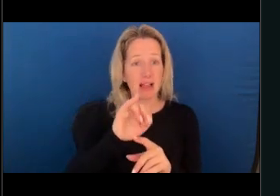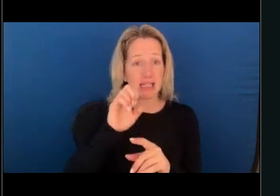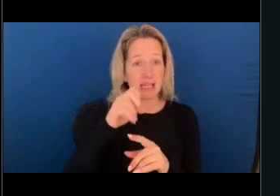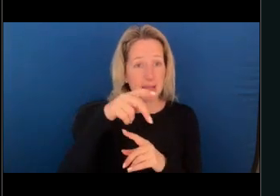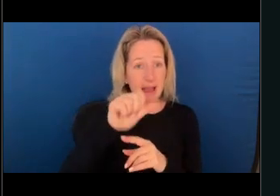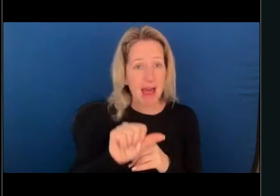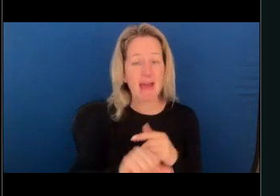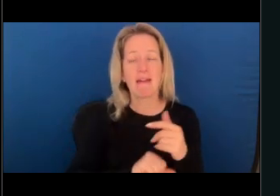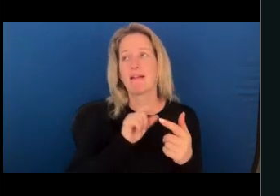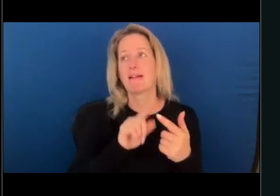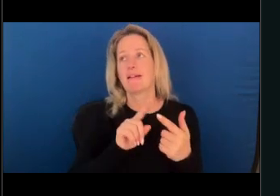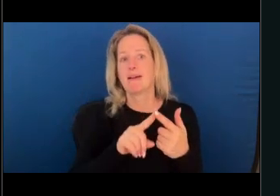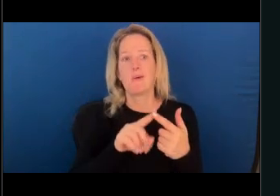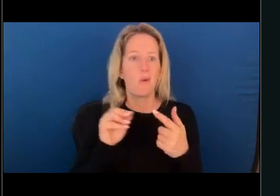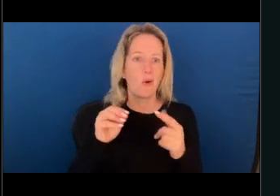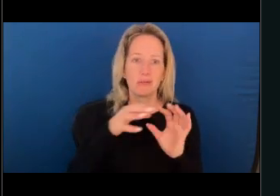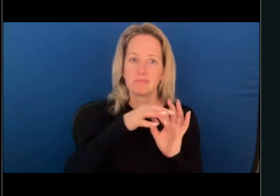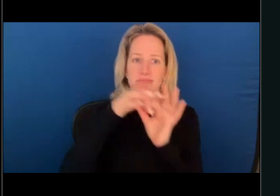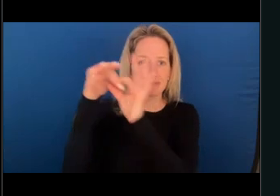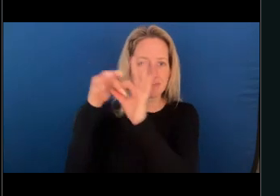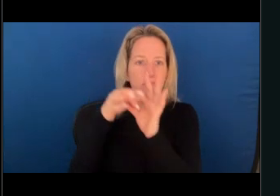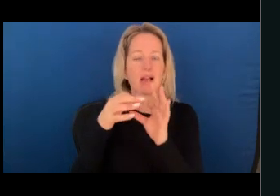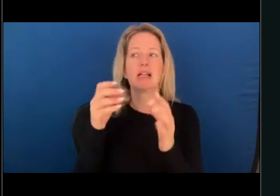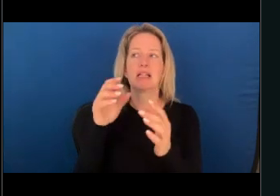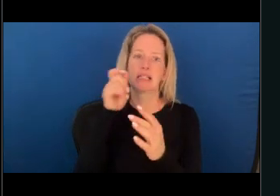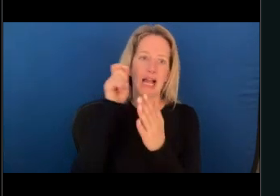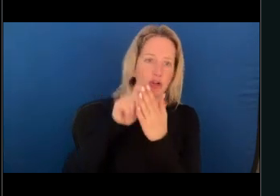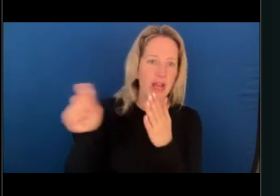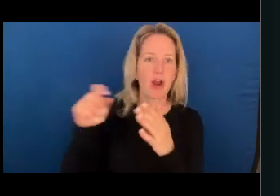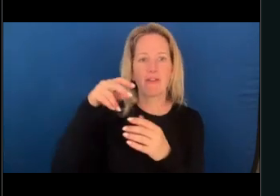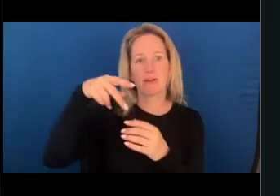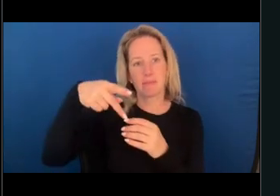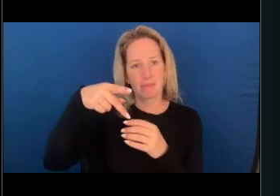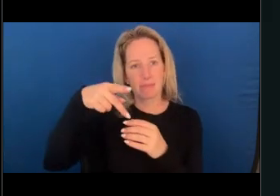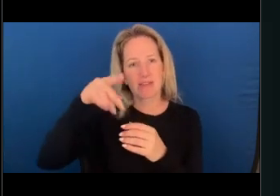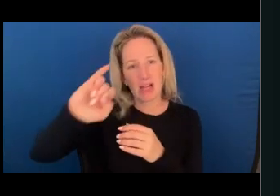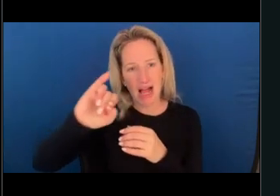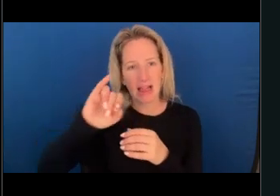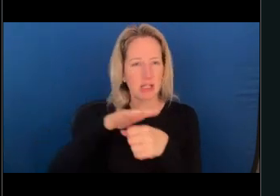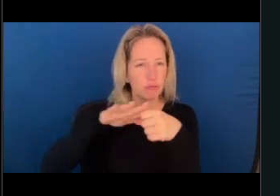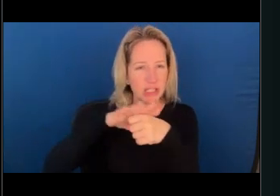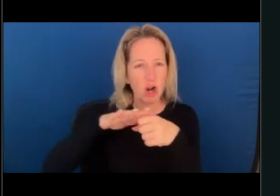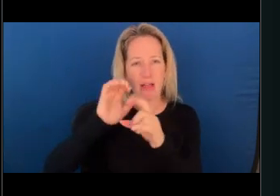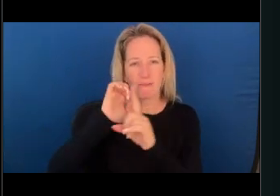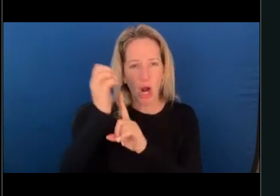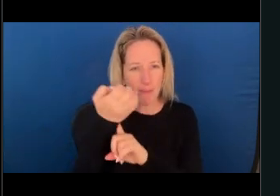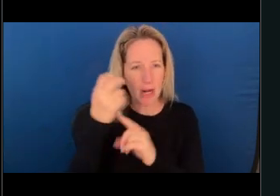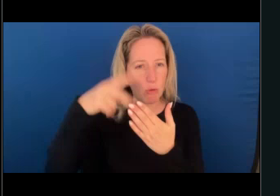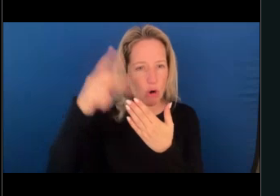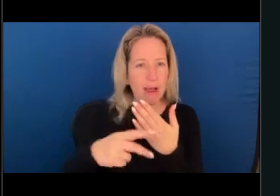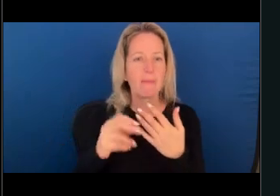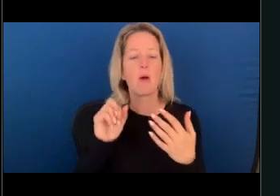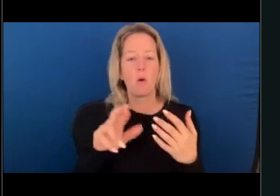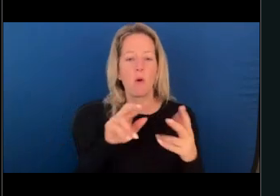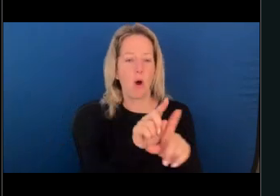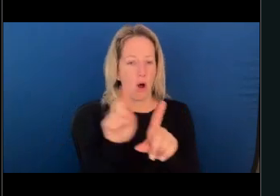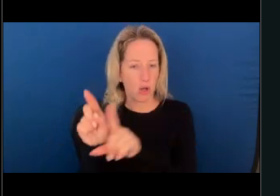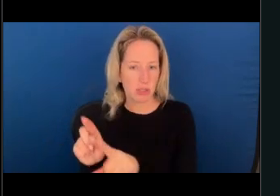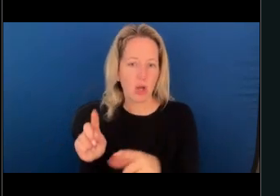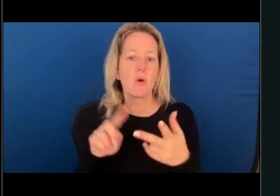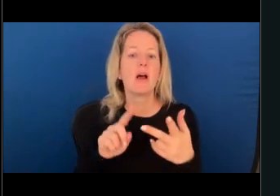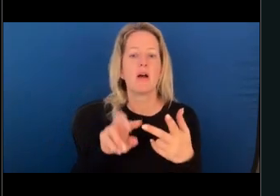or collaboration with Secretariat of the Pacific Regional Environment Program, or the more recently developed Rapa Nui Declaration